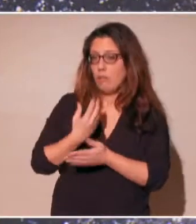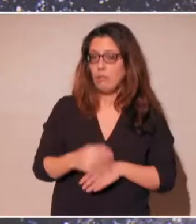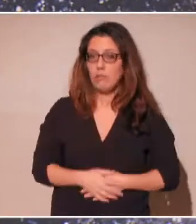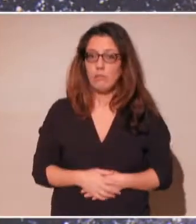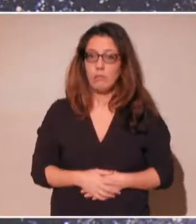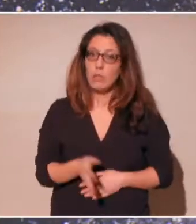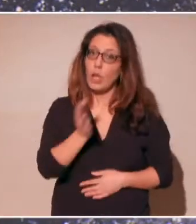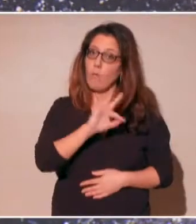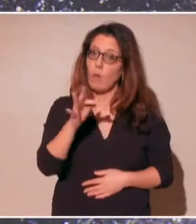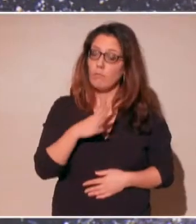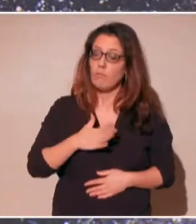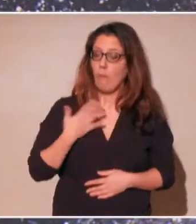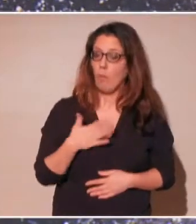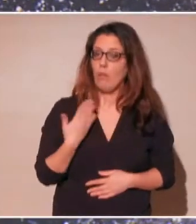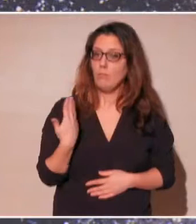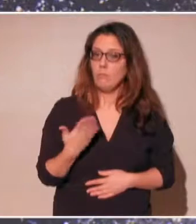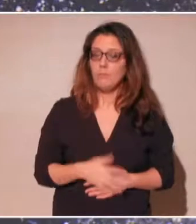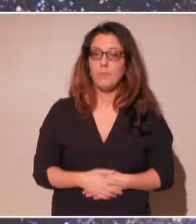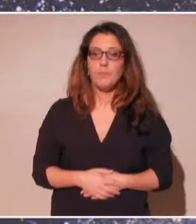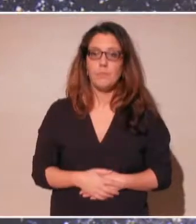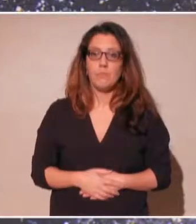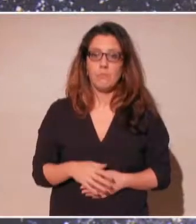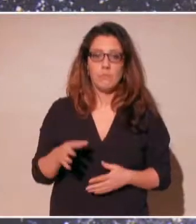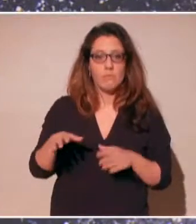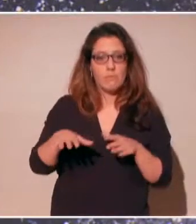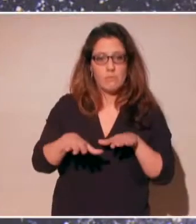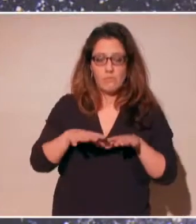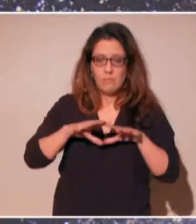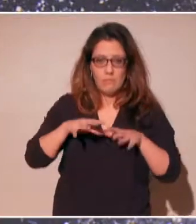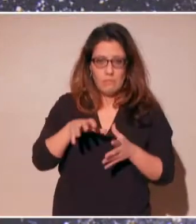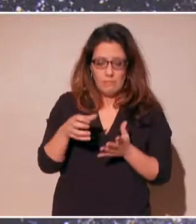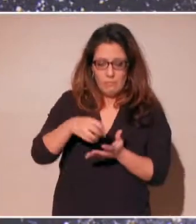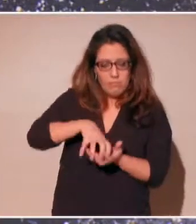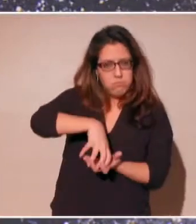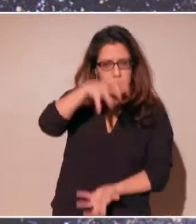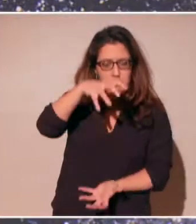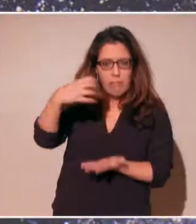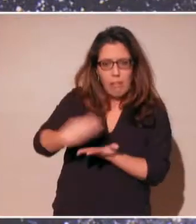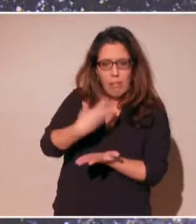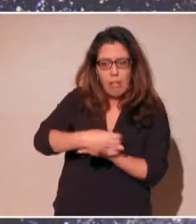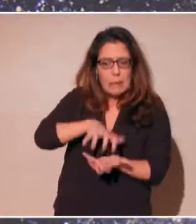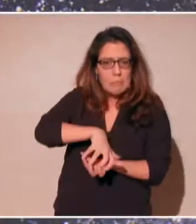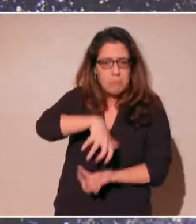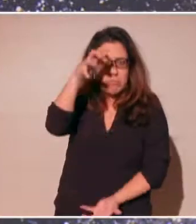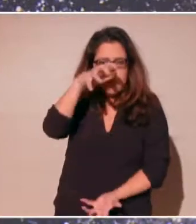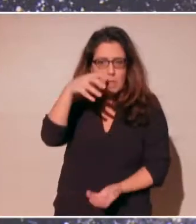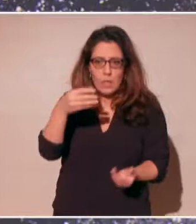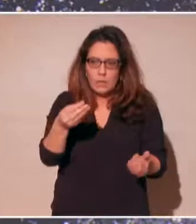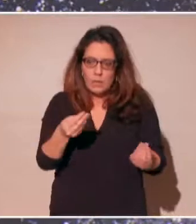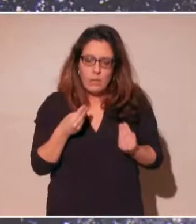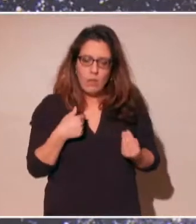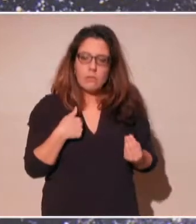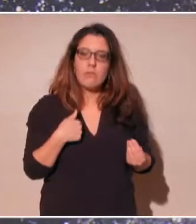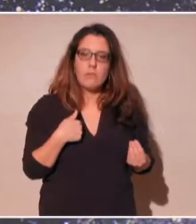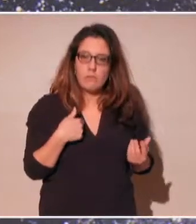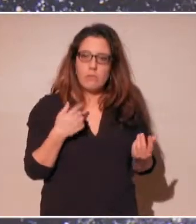it. And that, again, is an area where we have a certain edge. We have massive centralized data centers, which